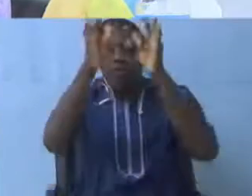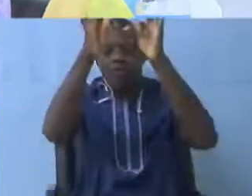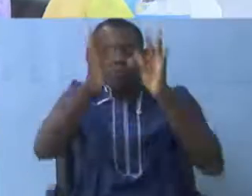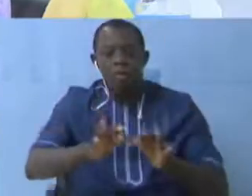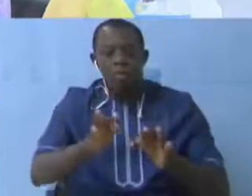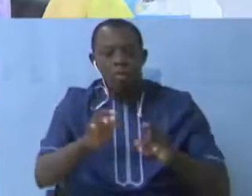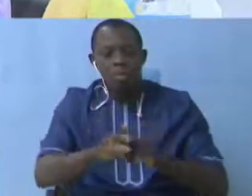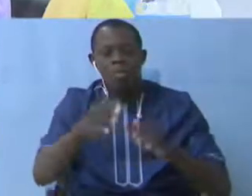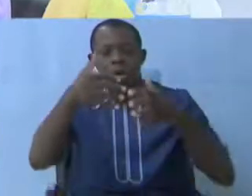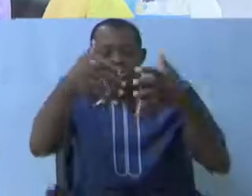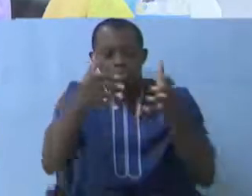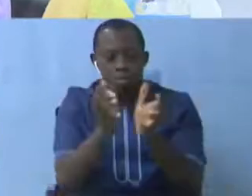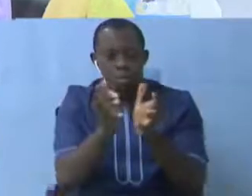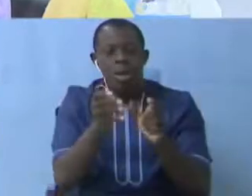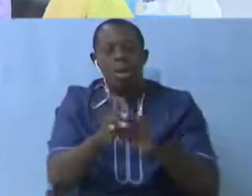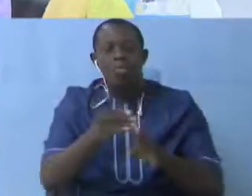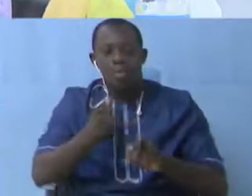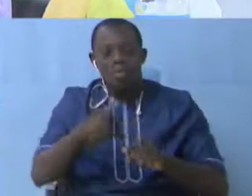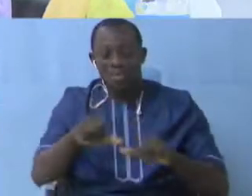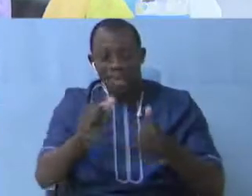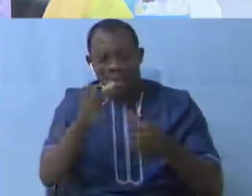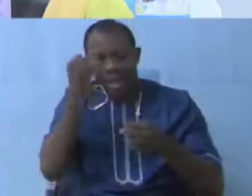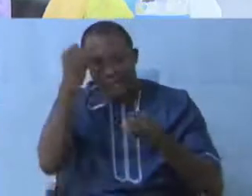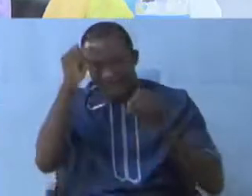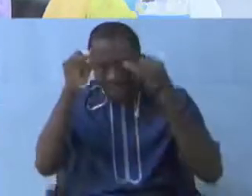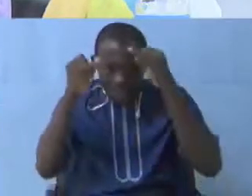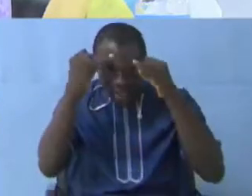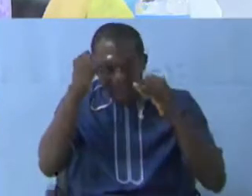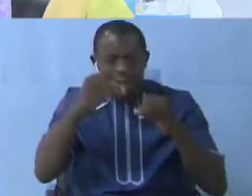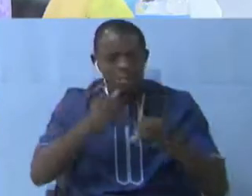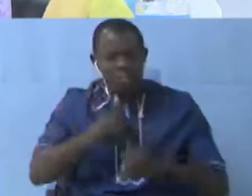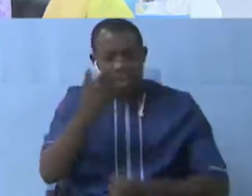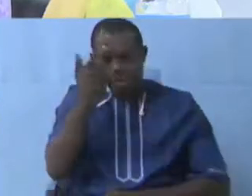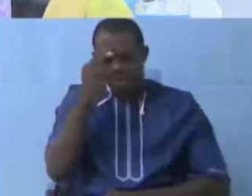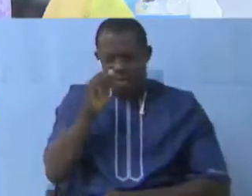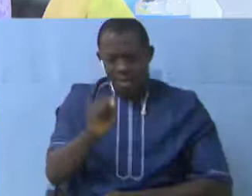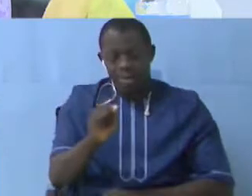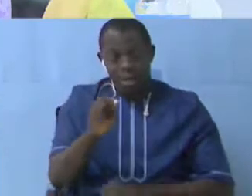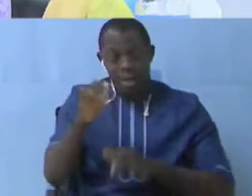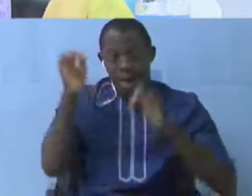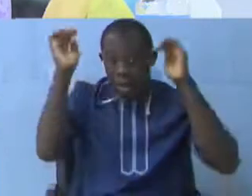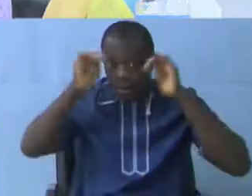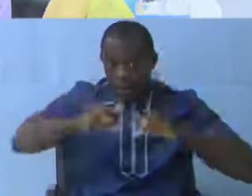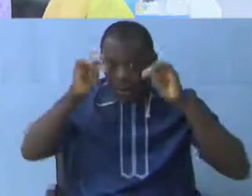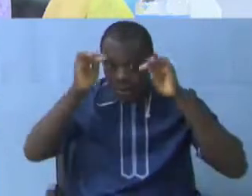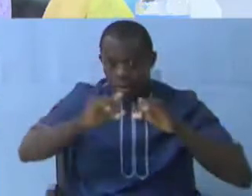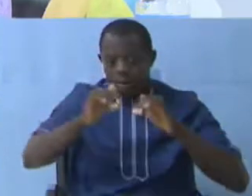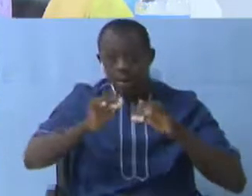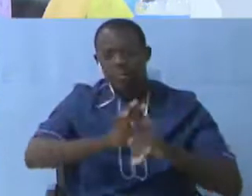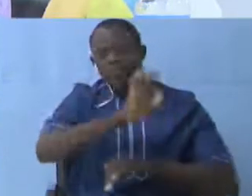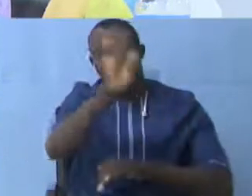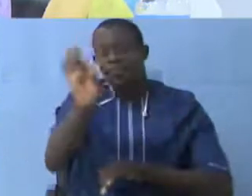beginning to be agitated. So I think that meeting was quite important. Jamono bobu nak